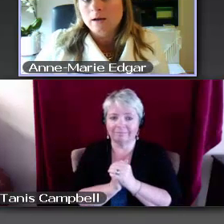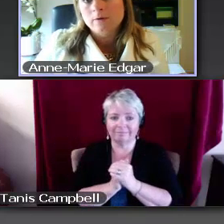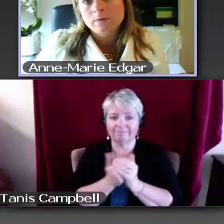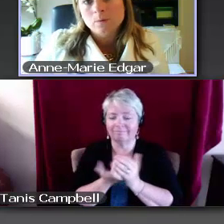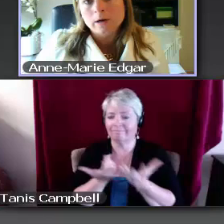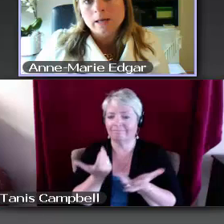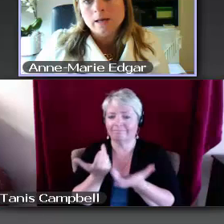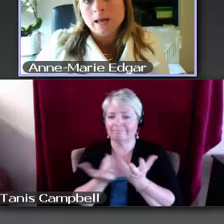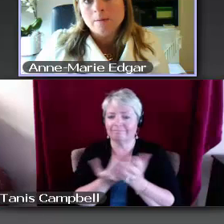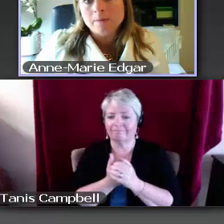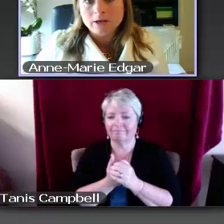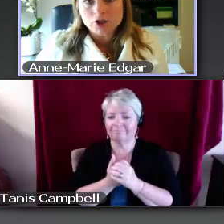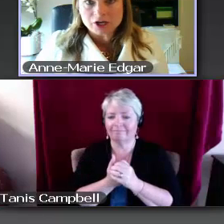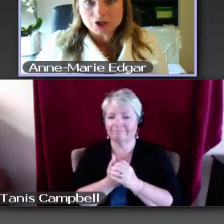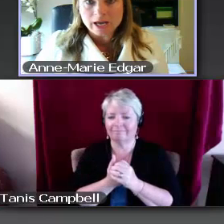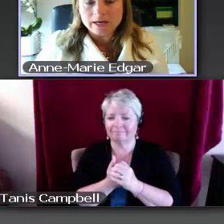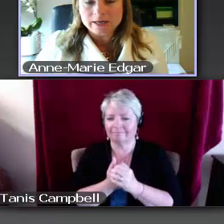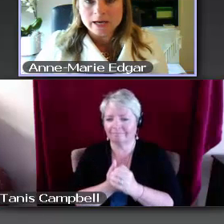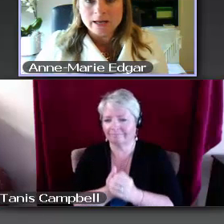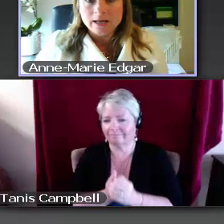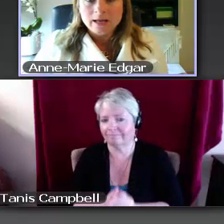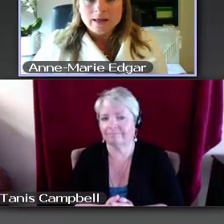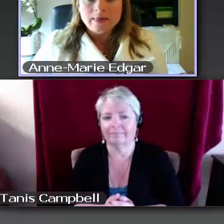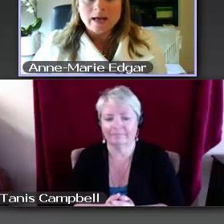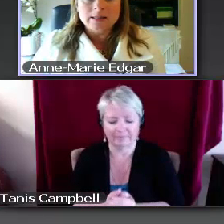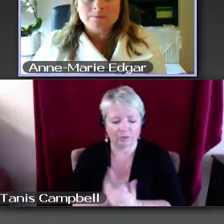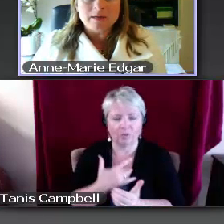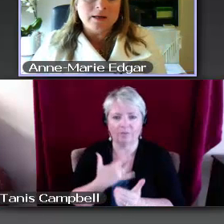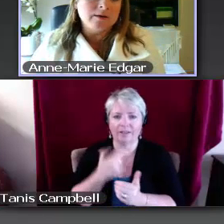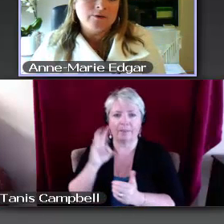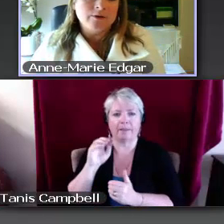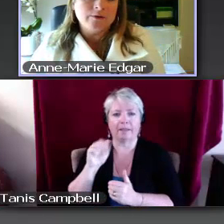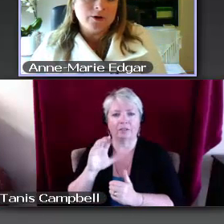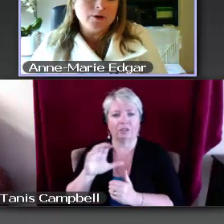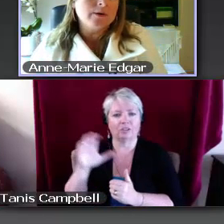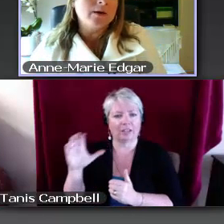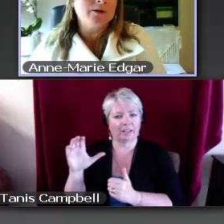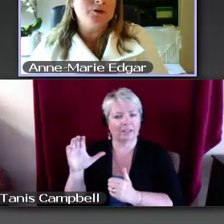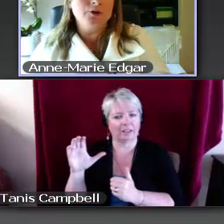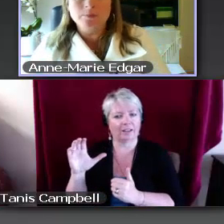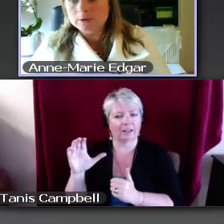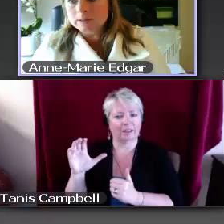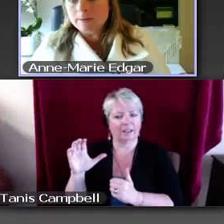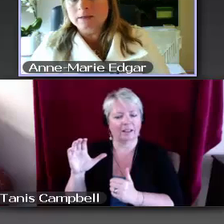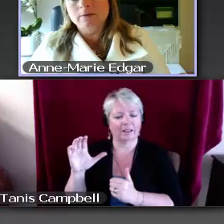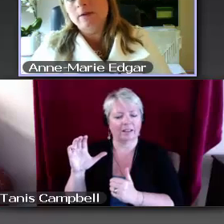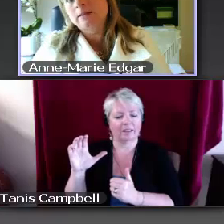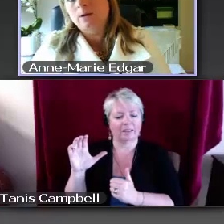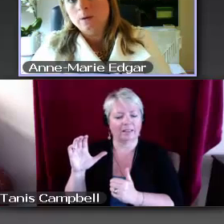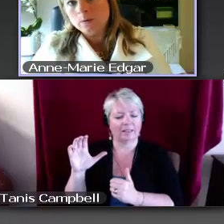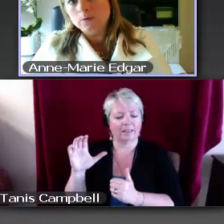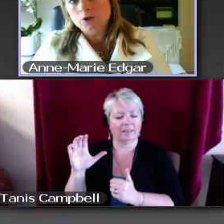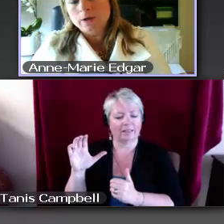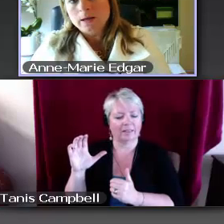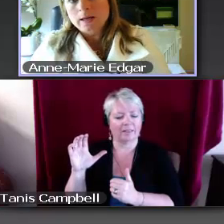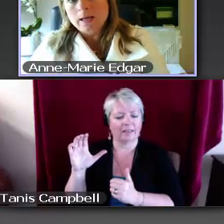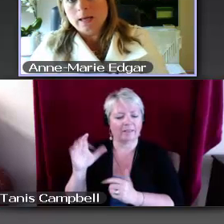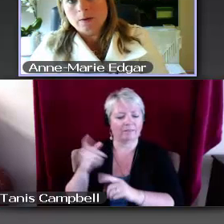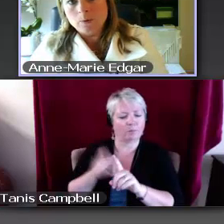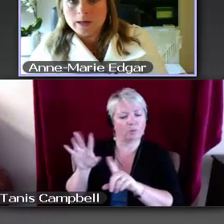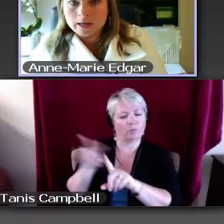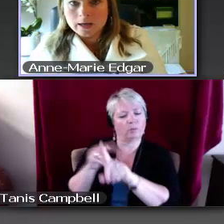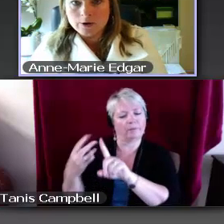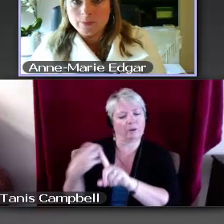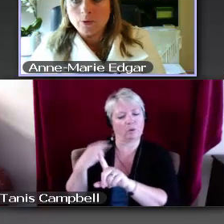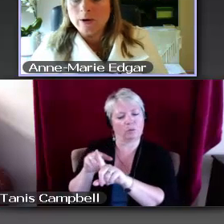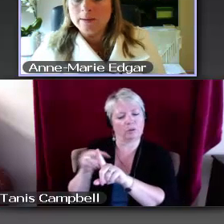part of working at Make a Change Canada that's meaningful for you? Like, what's your perspective as a coach